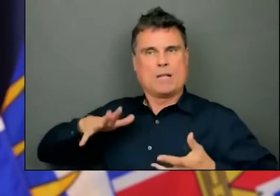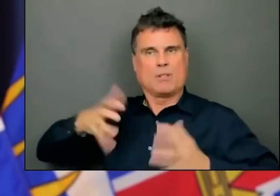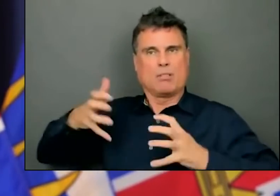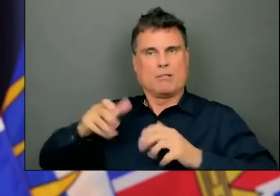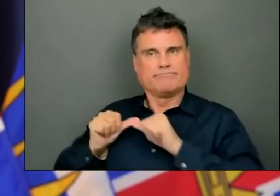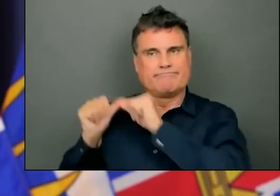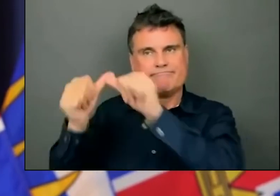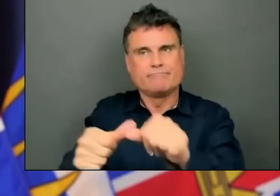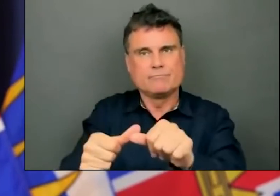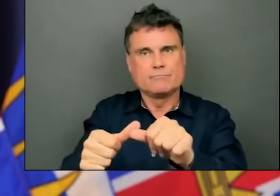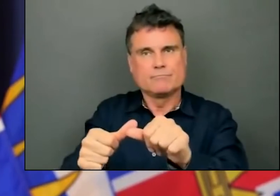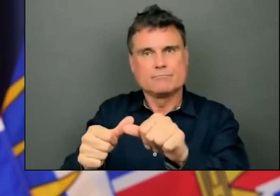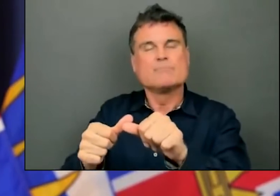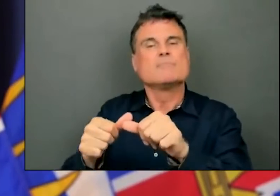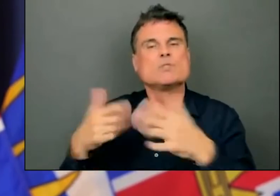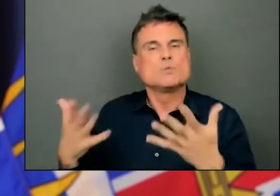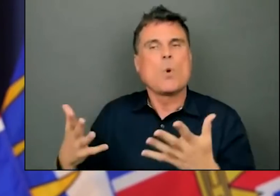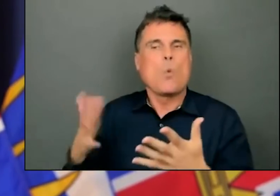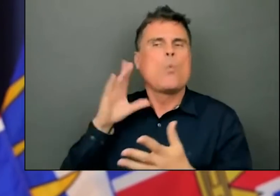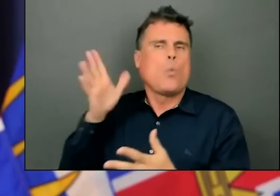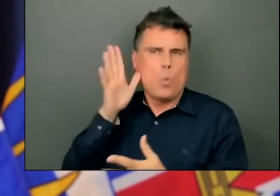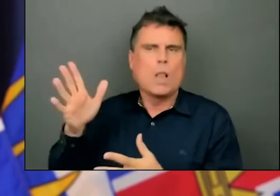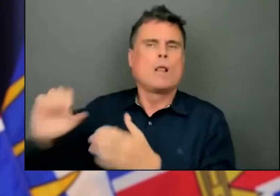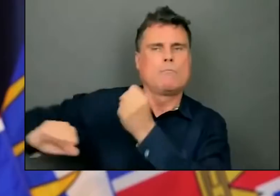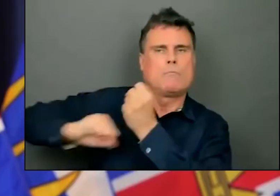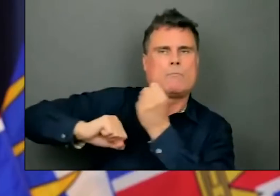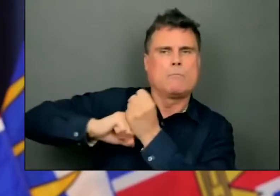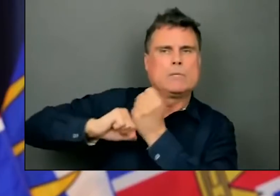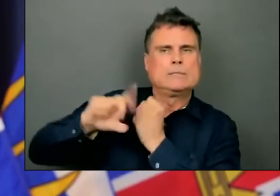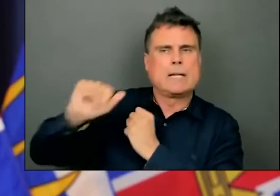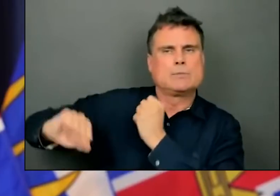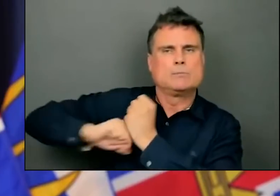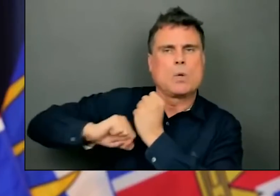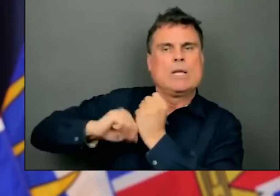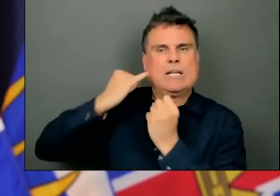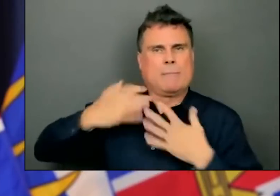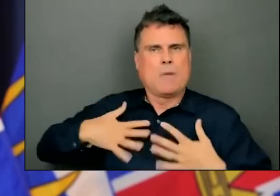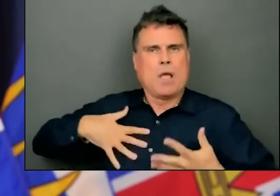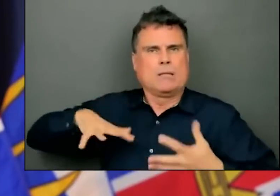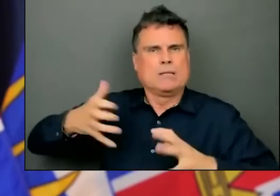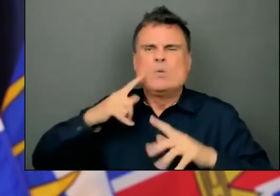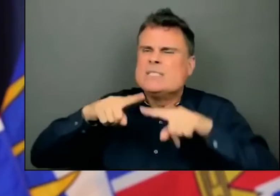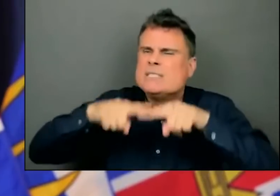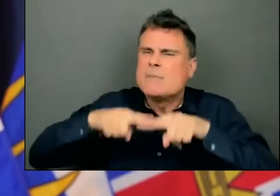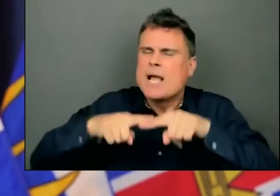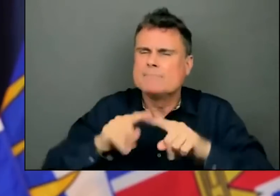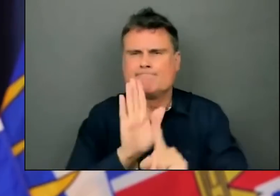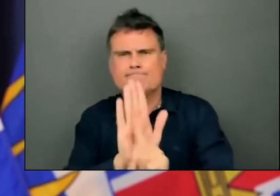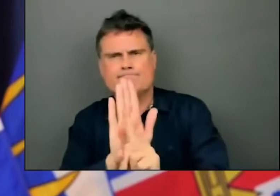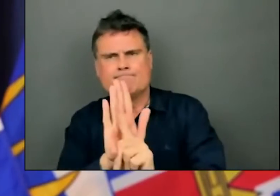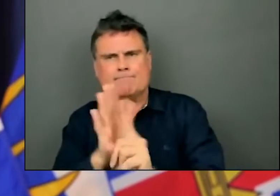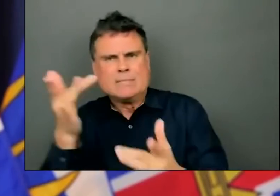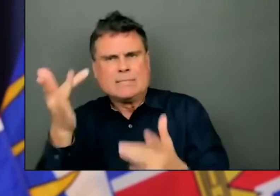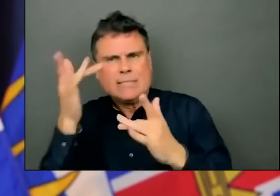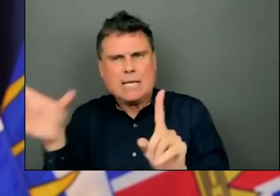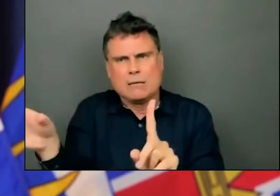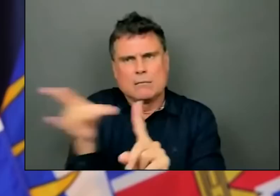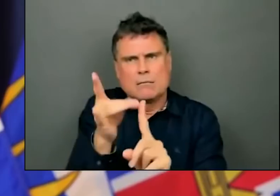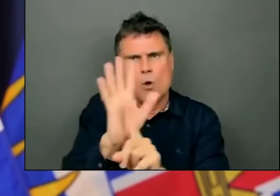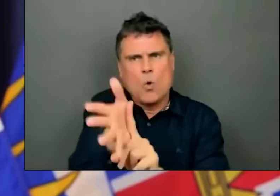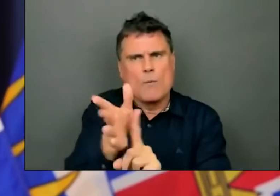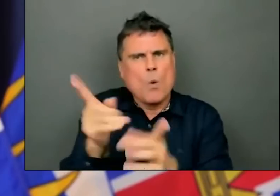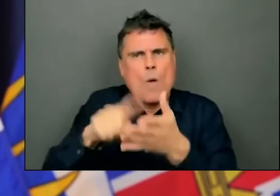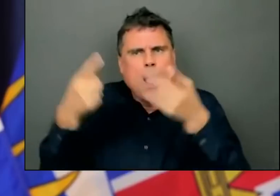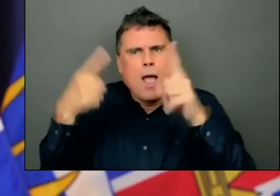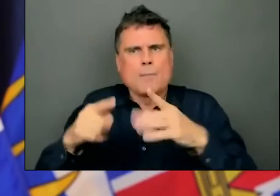it's specific to the individual, and it depends on what signs and symptoms they have and how it affects them. So that's a discussion